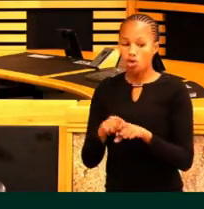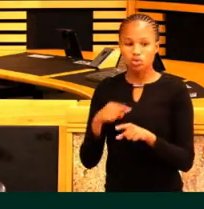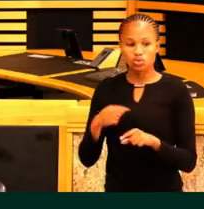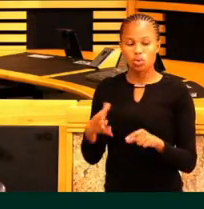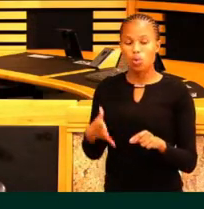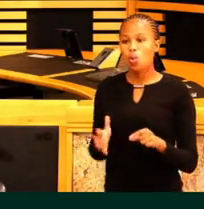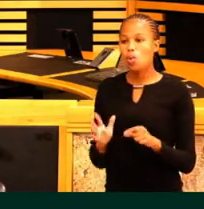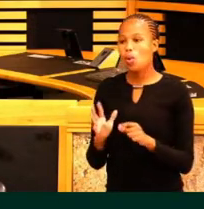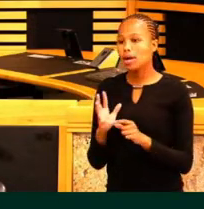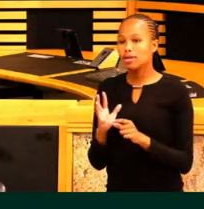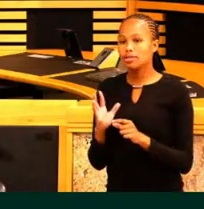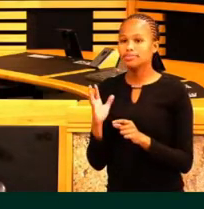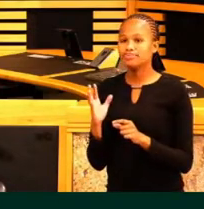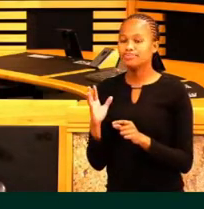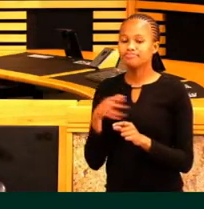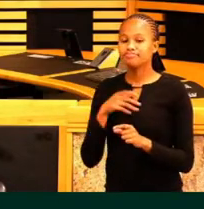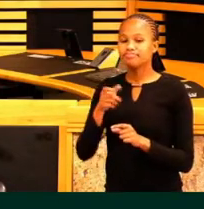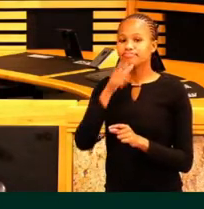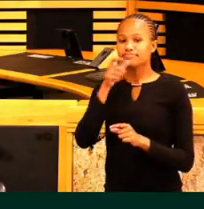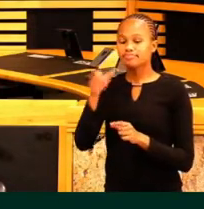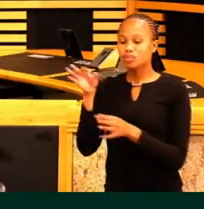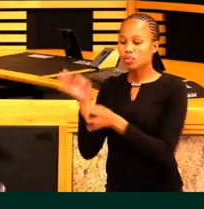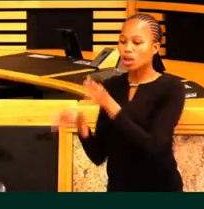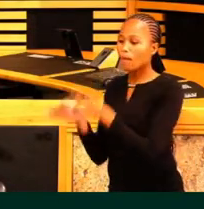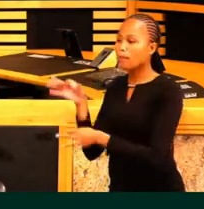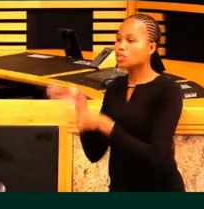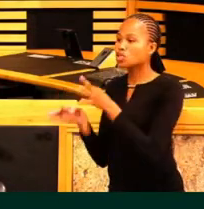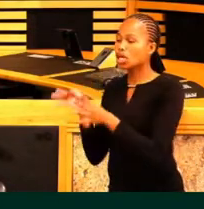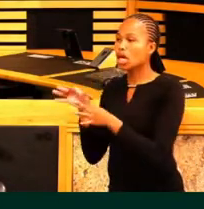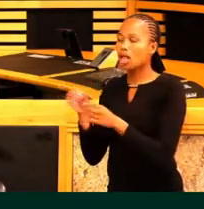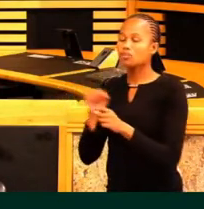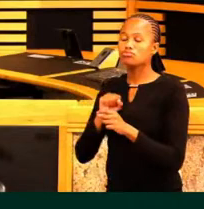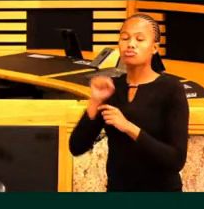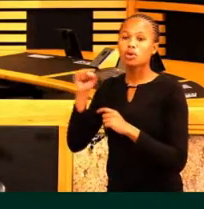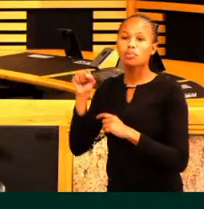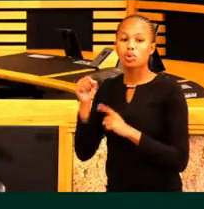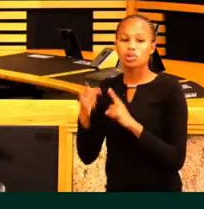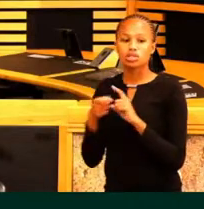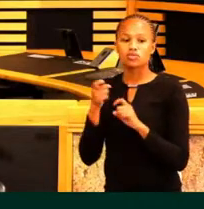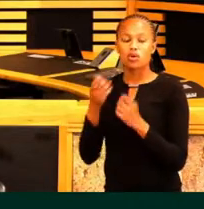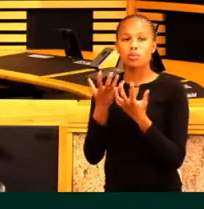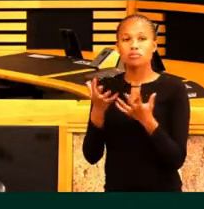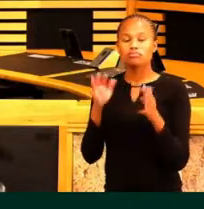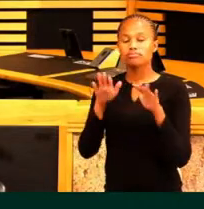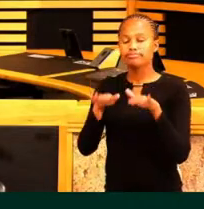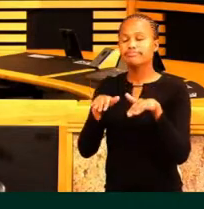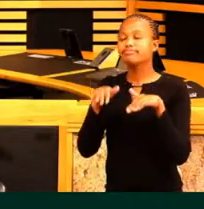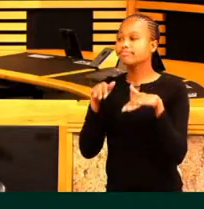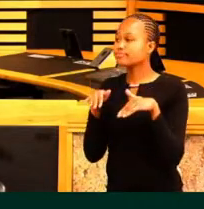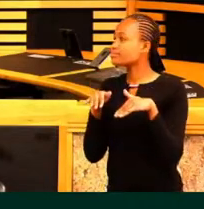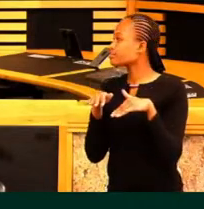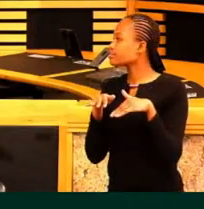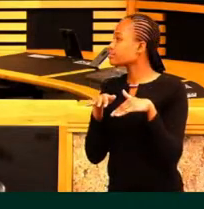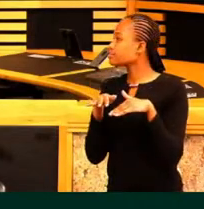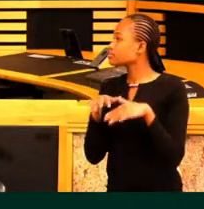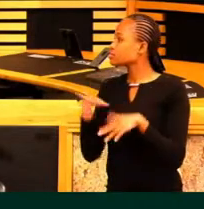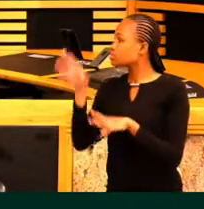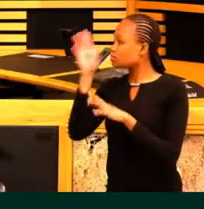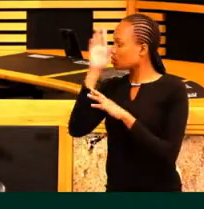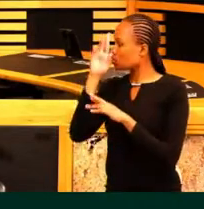our words of gratitude to the political champions from the legislature particular honorable